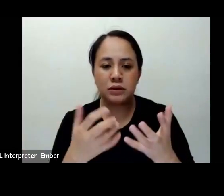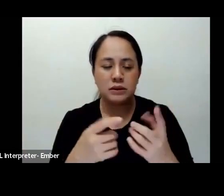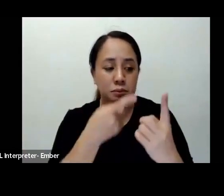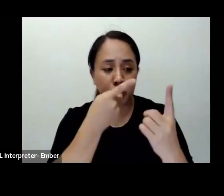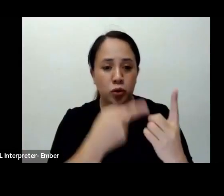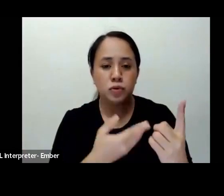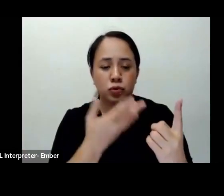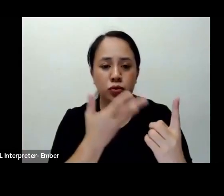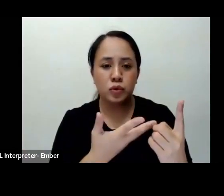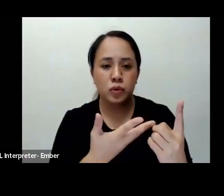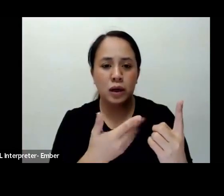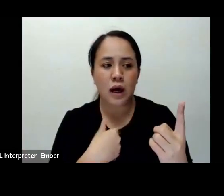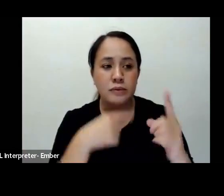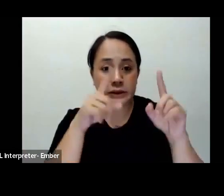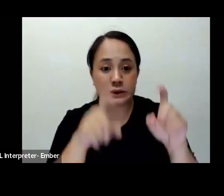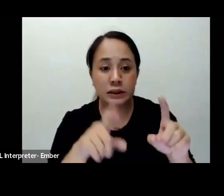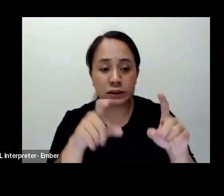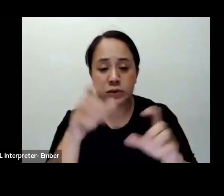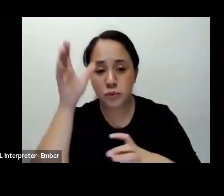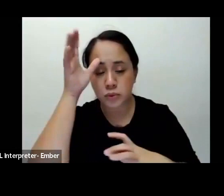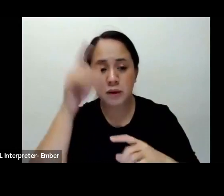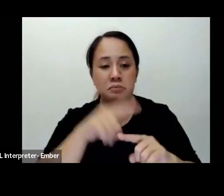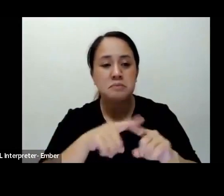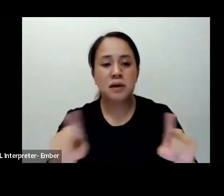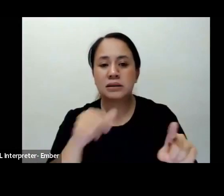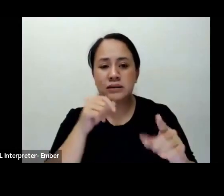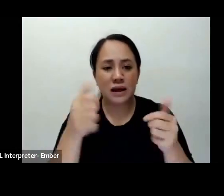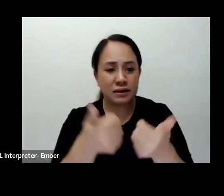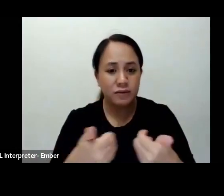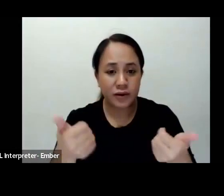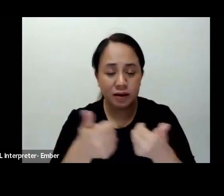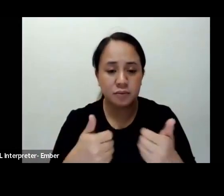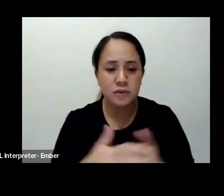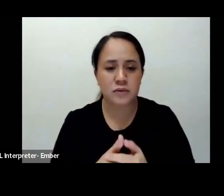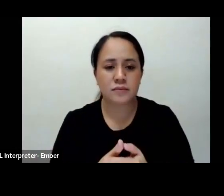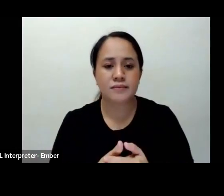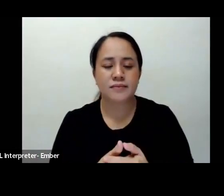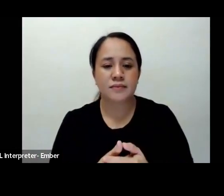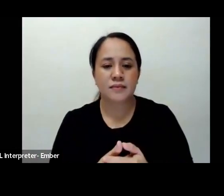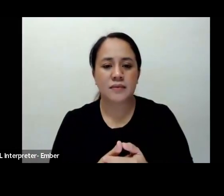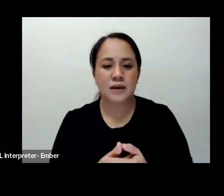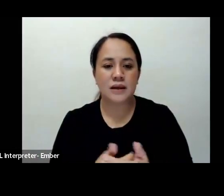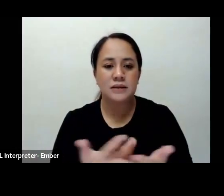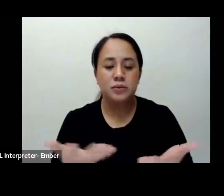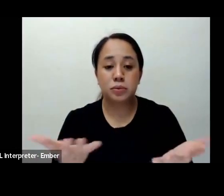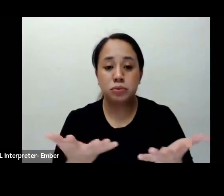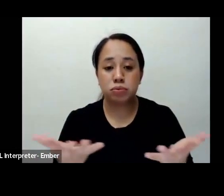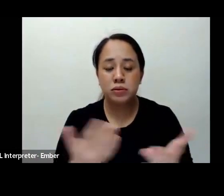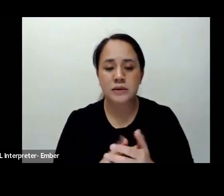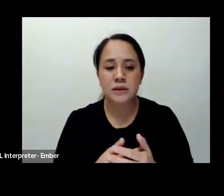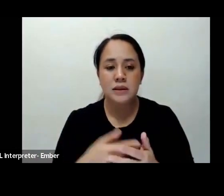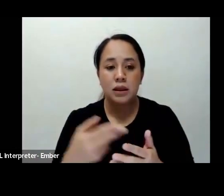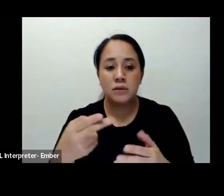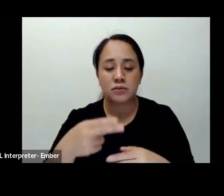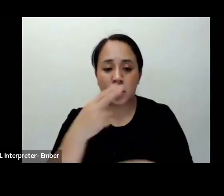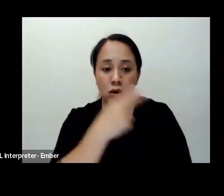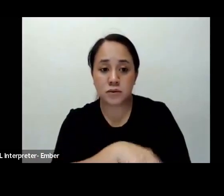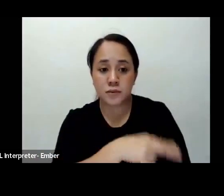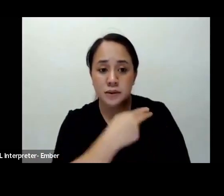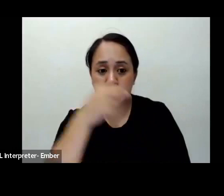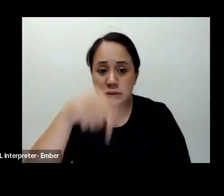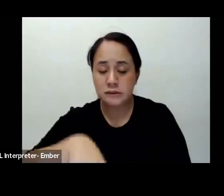have a test on cancer, but it was not available even in the biggest hospitals in the